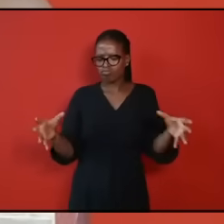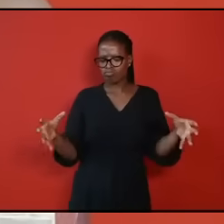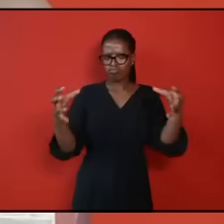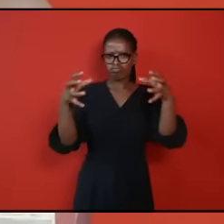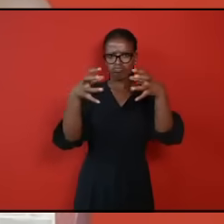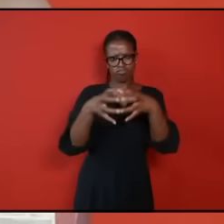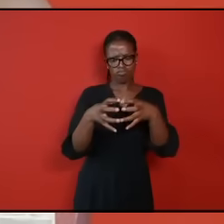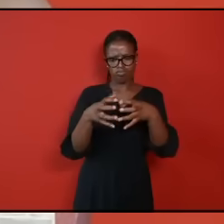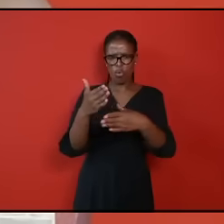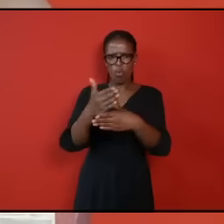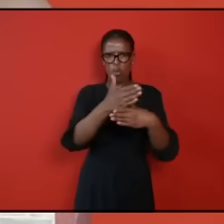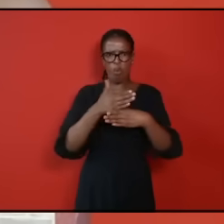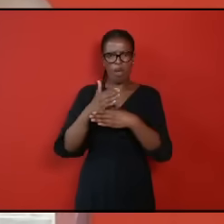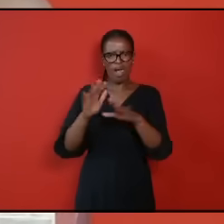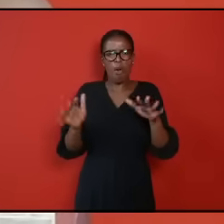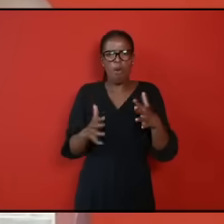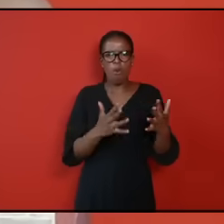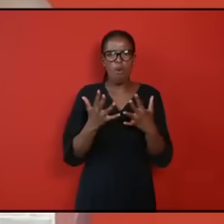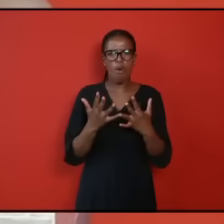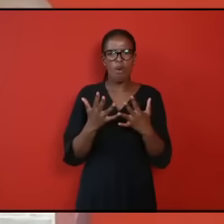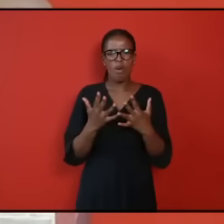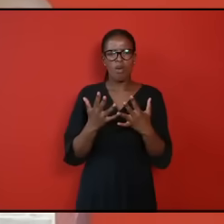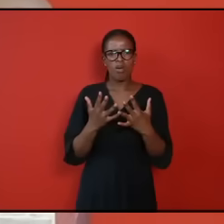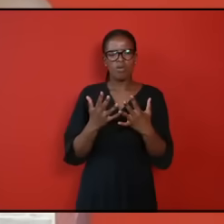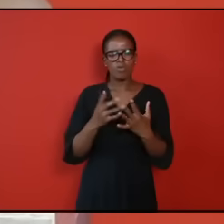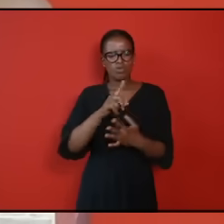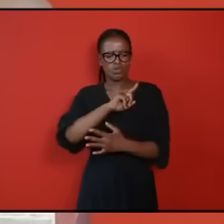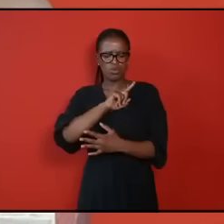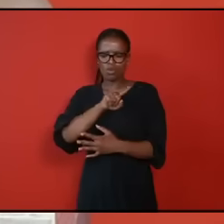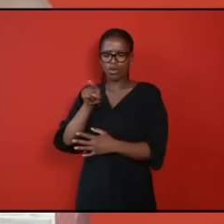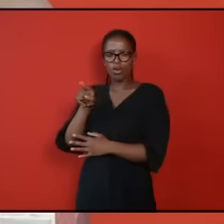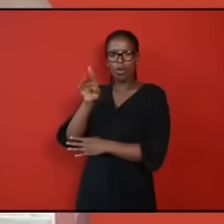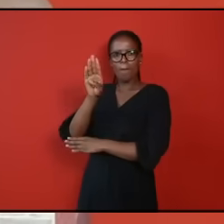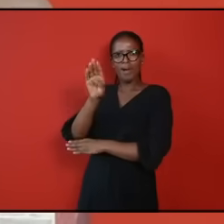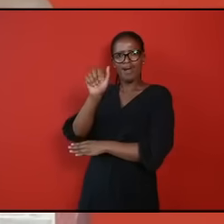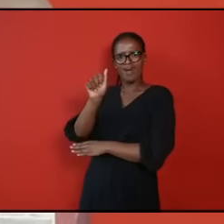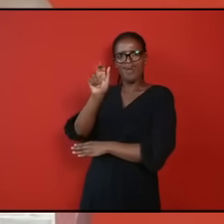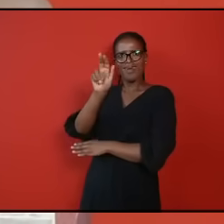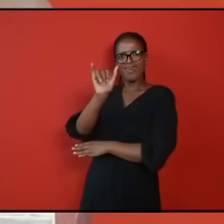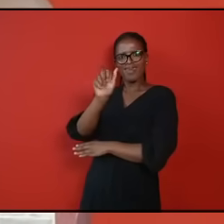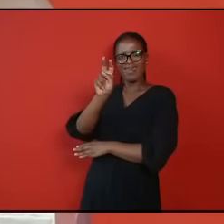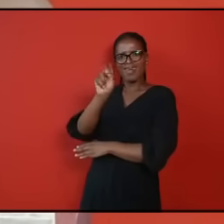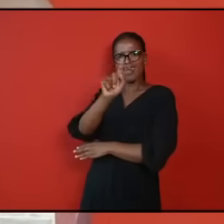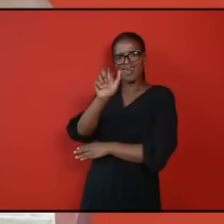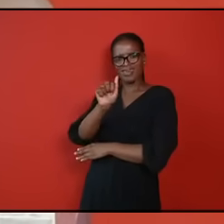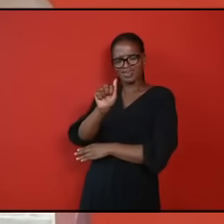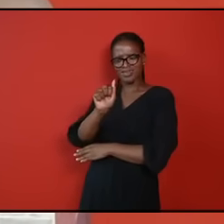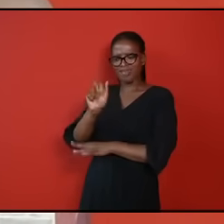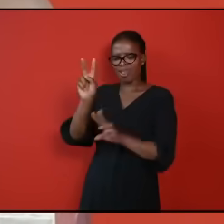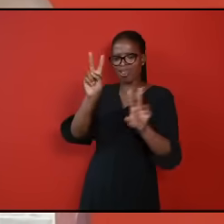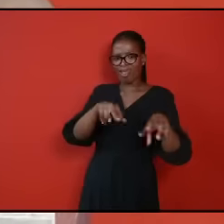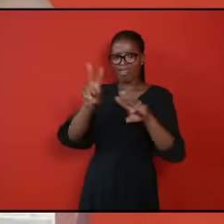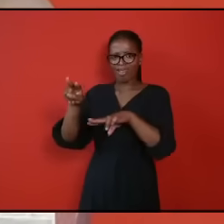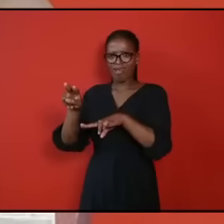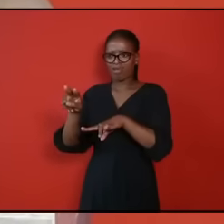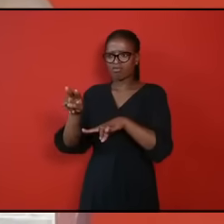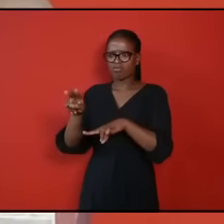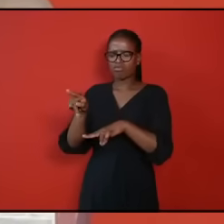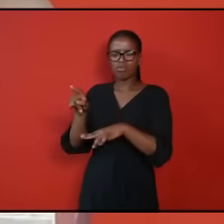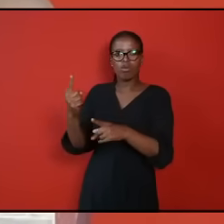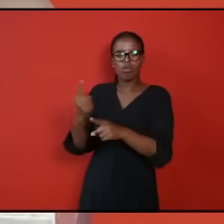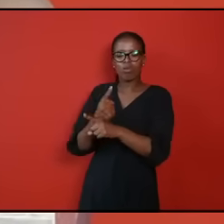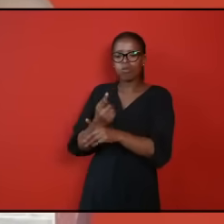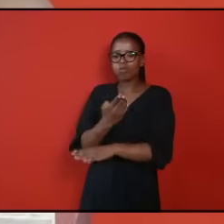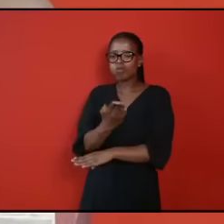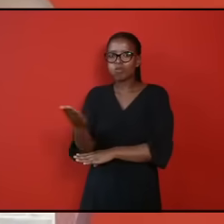Panyaza doesn't look down on anyone, doesn't undermine anyone. Panyaza is forever available for anyone, in particular